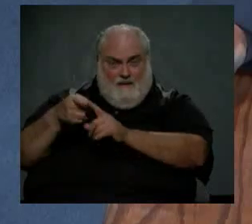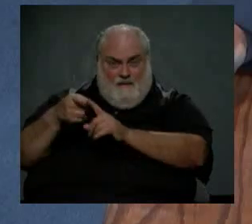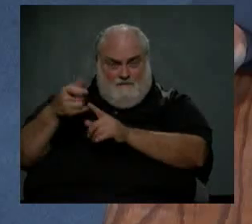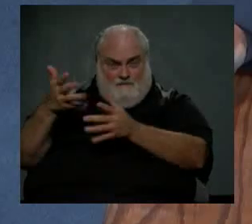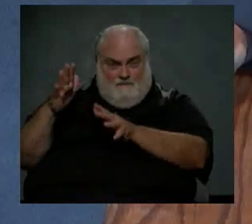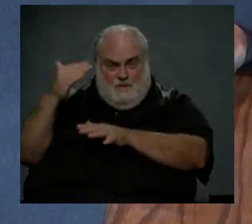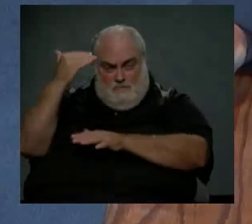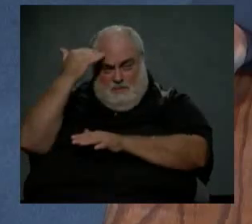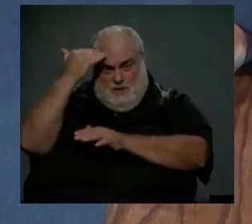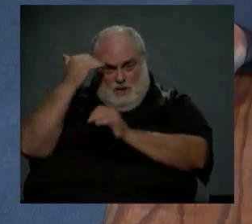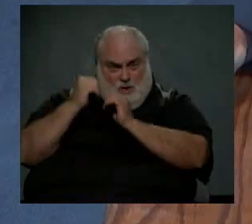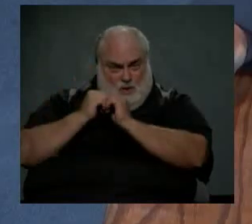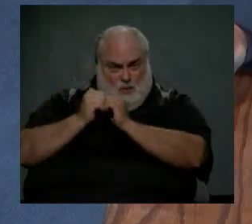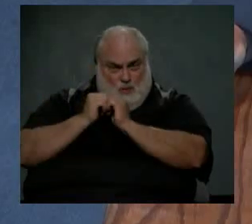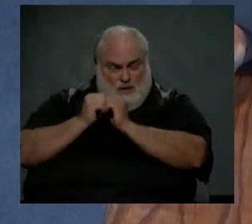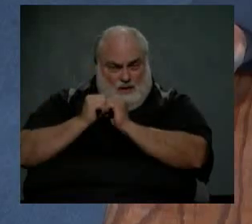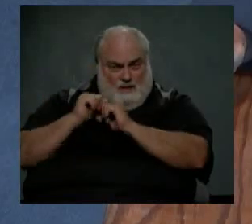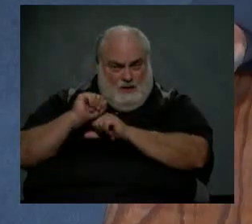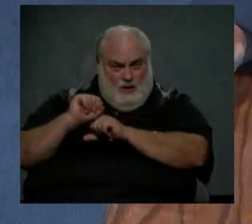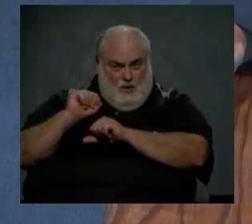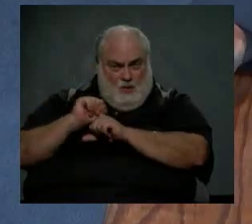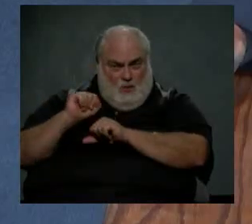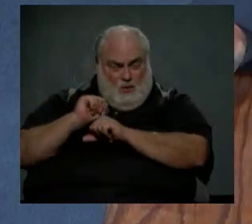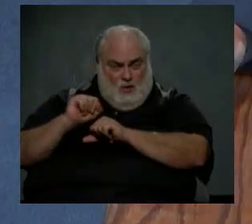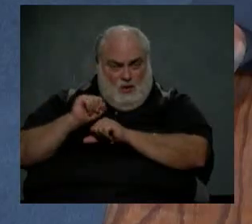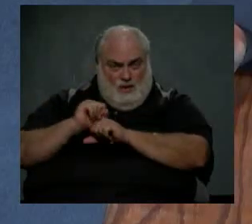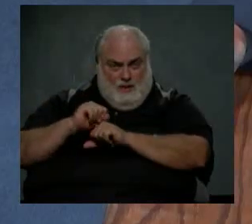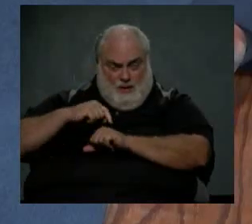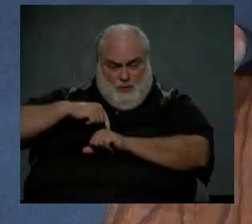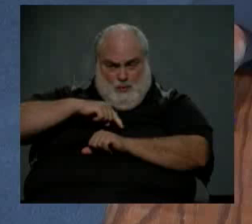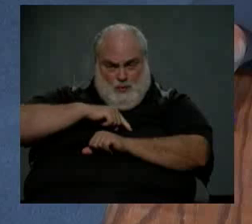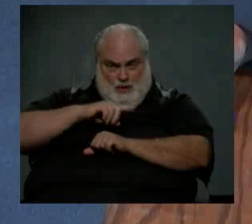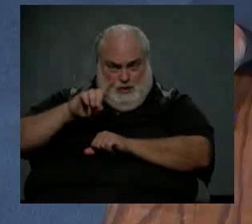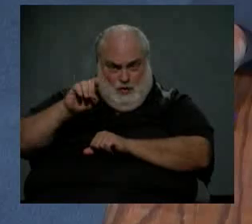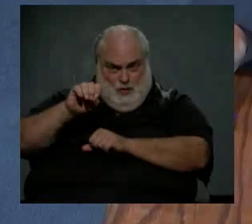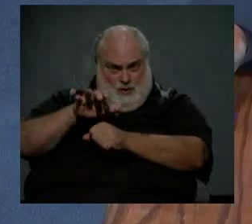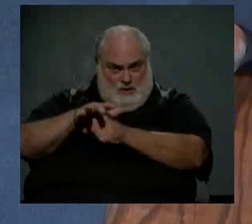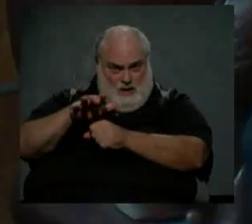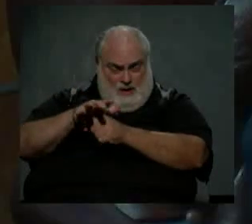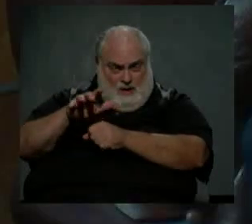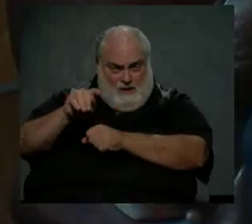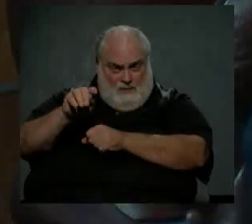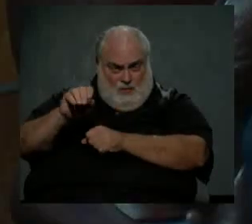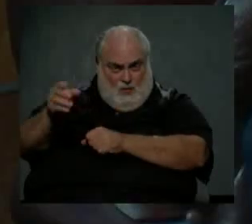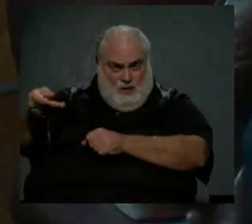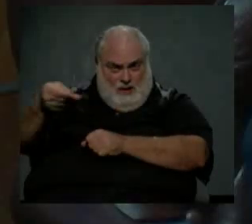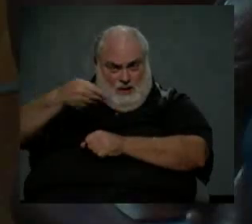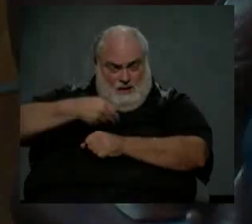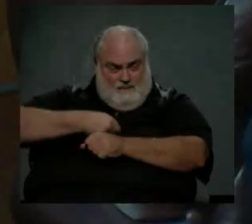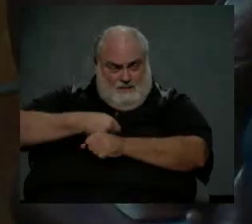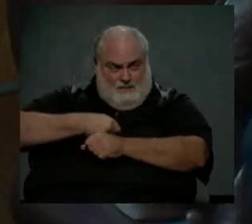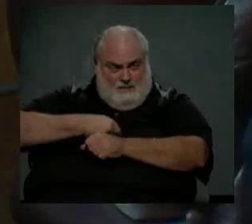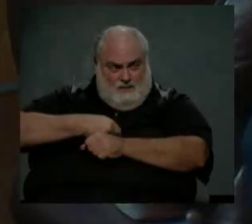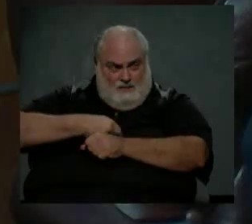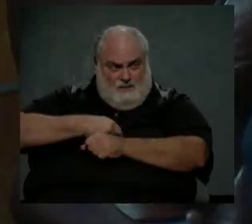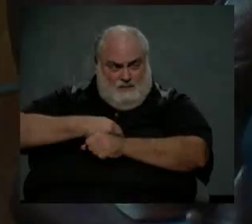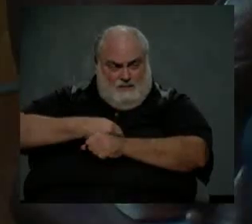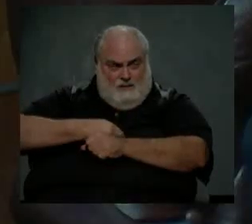familiar with the type of work that we do enough to give us? What is